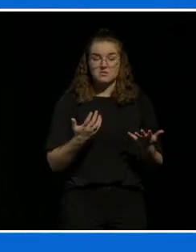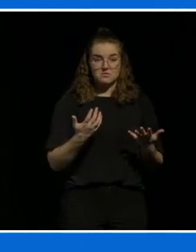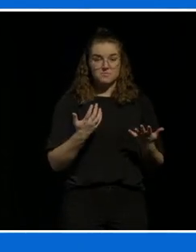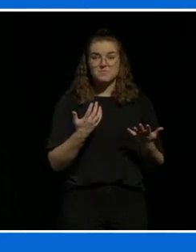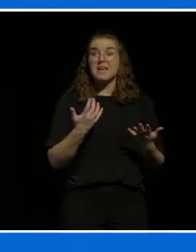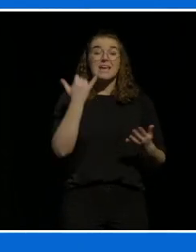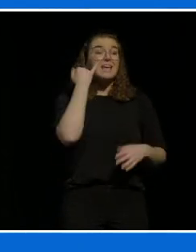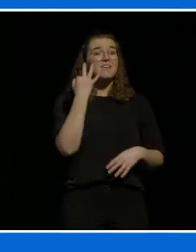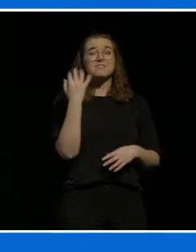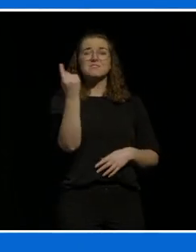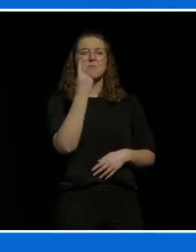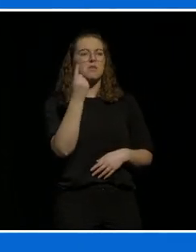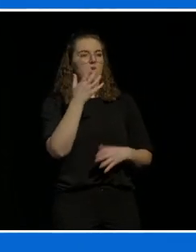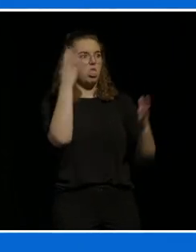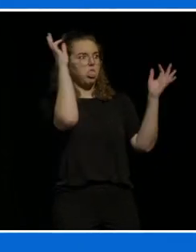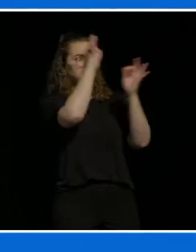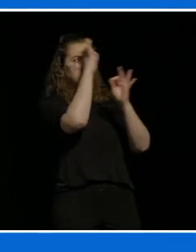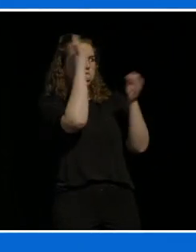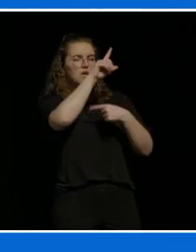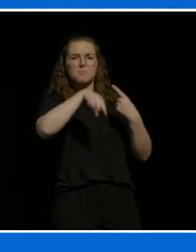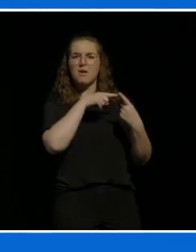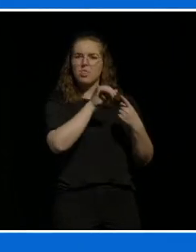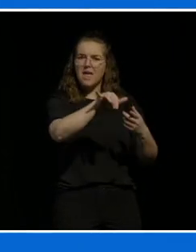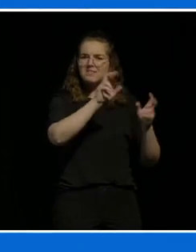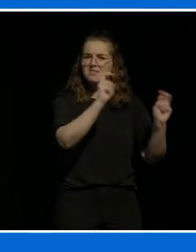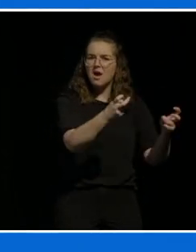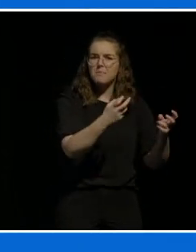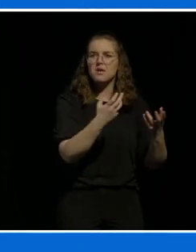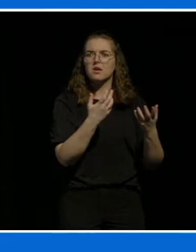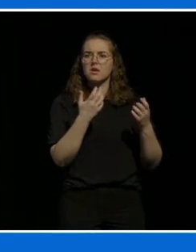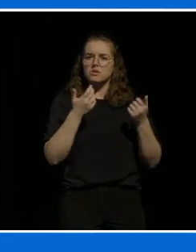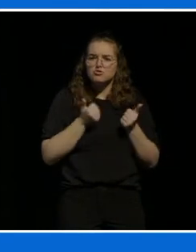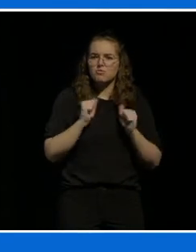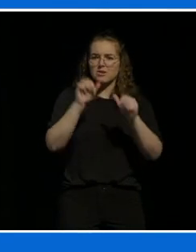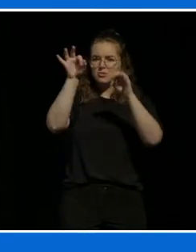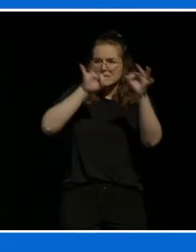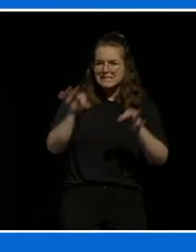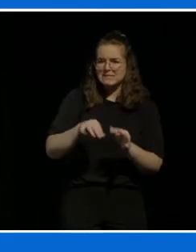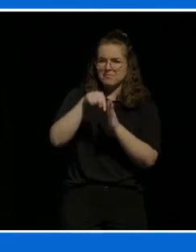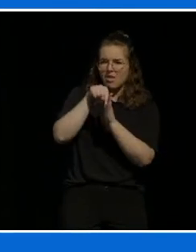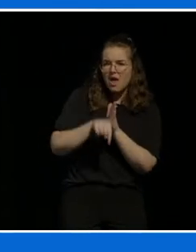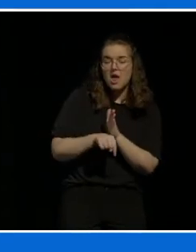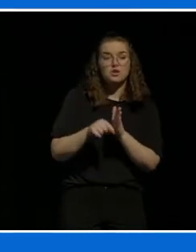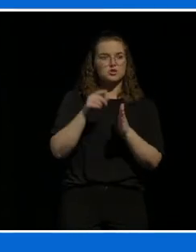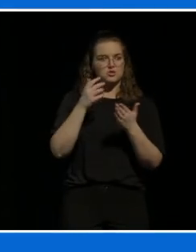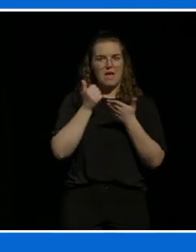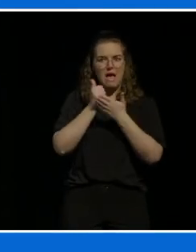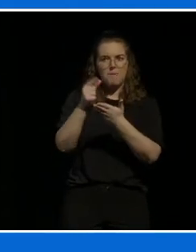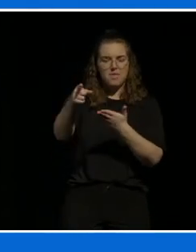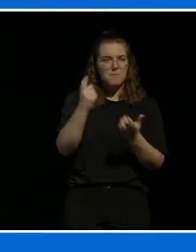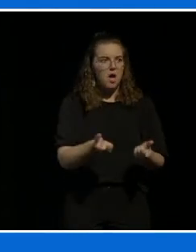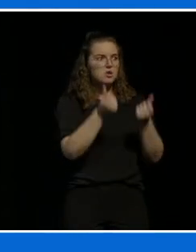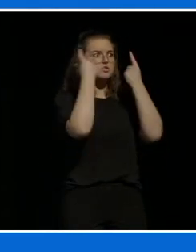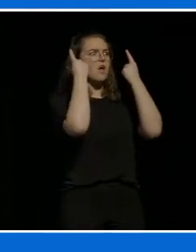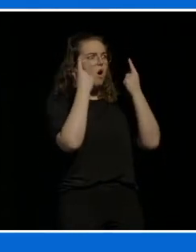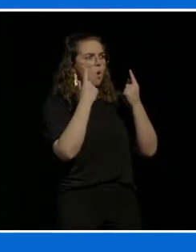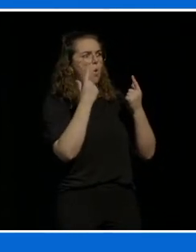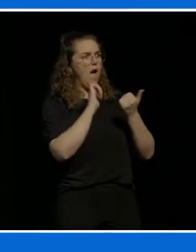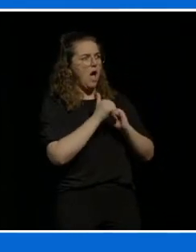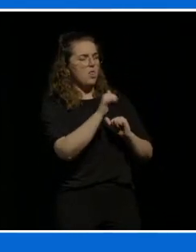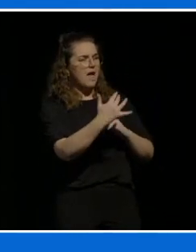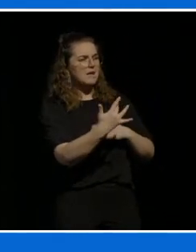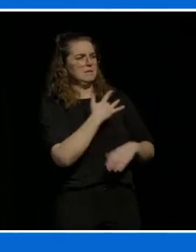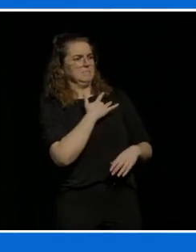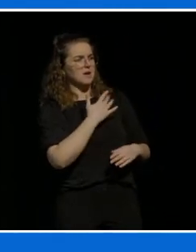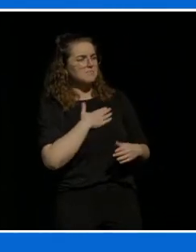a science topic, and understanding how it actually impacts them and has can impact their life. Wow, that's beautiful. Every data point is a